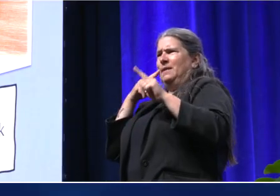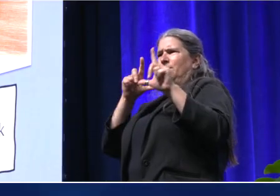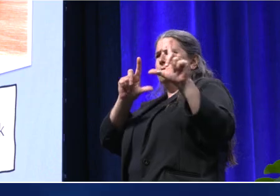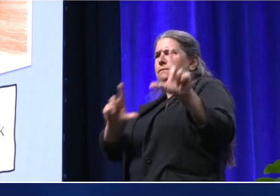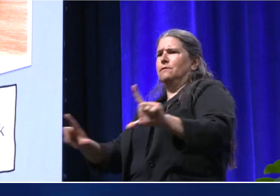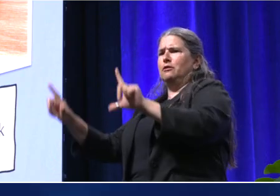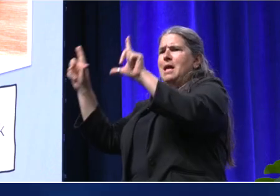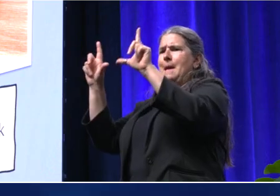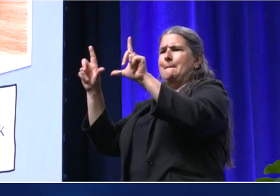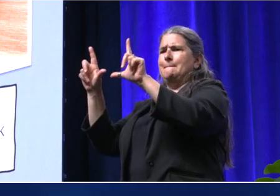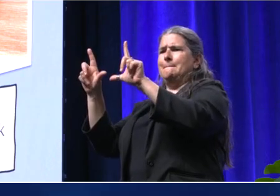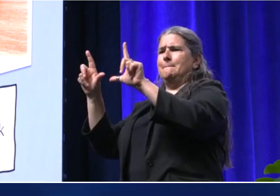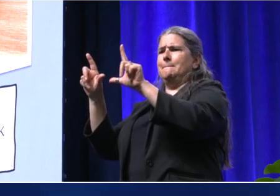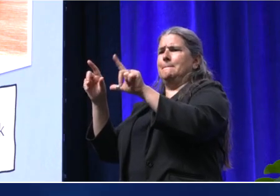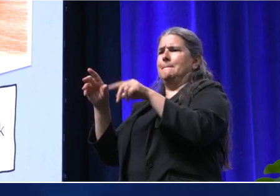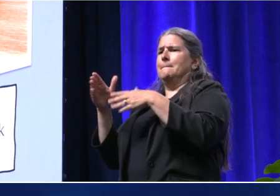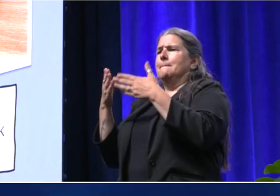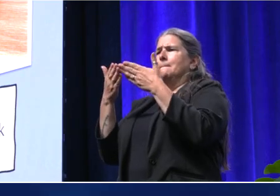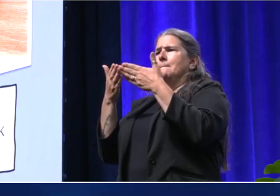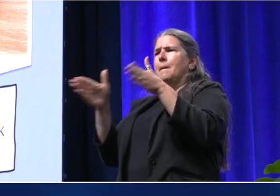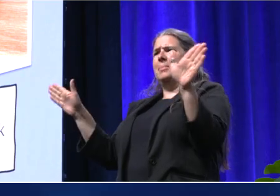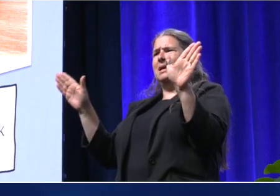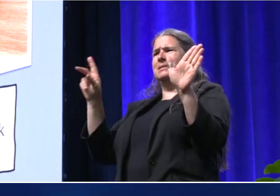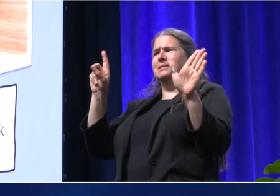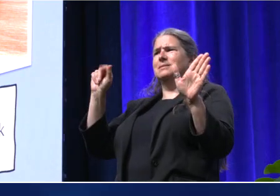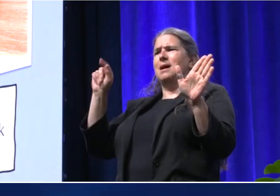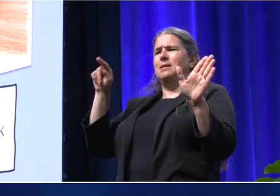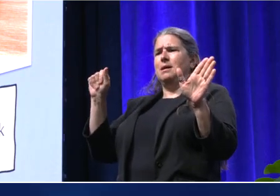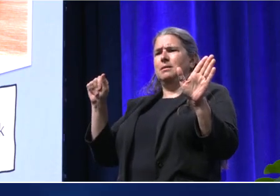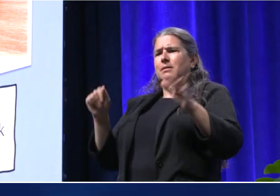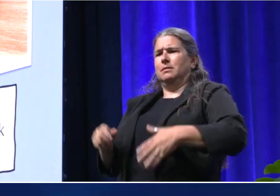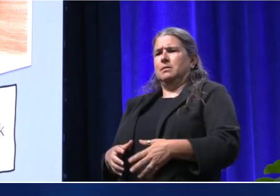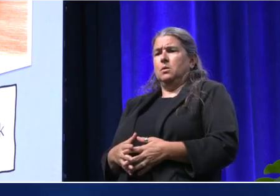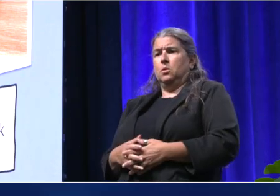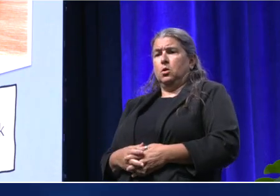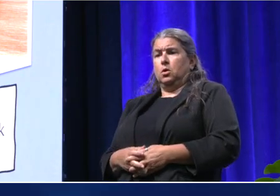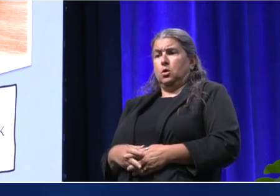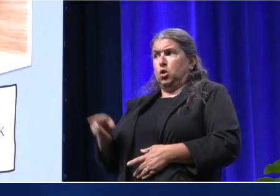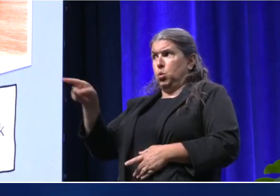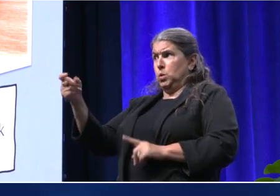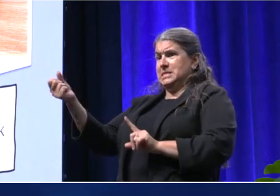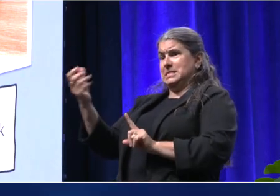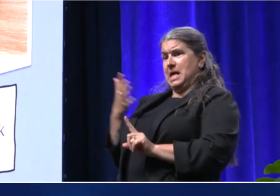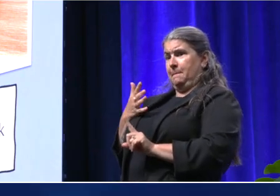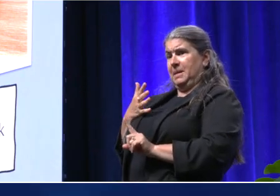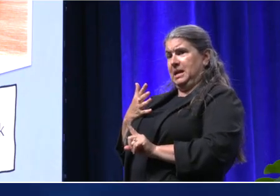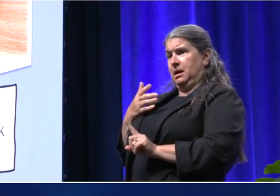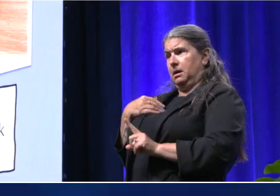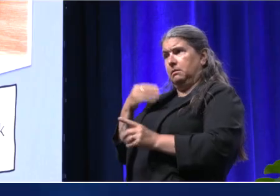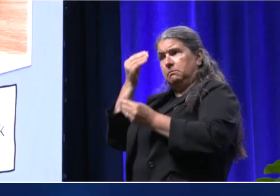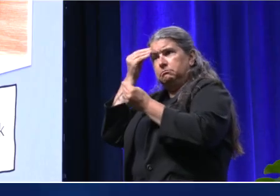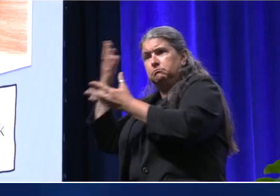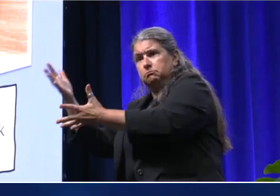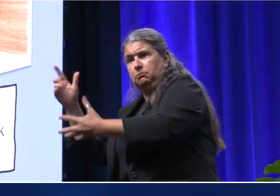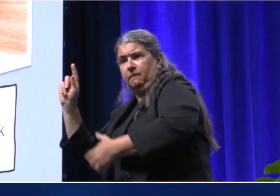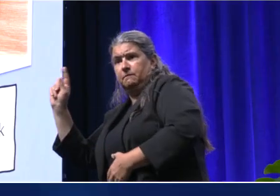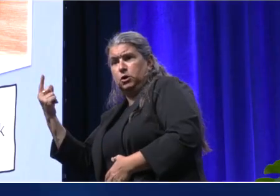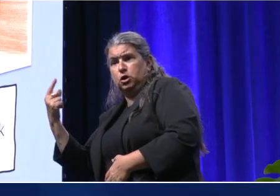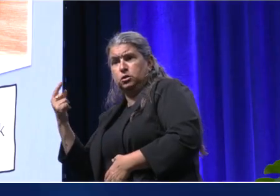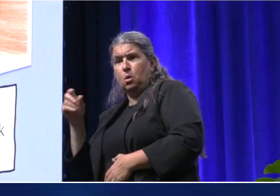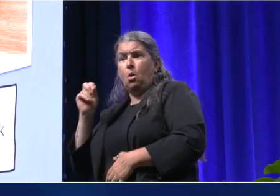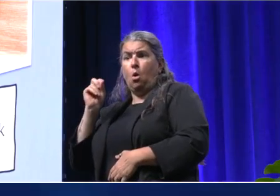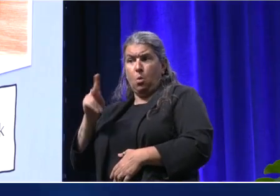to know most are the ones we're informing first, right? So then the question comes after that, how do we let public